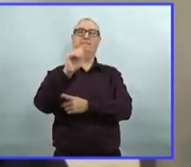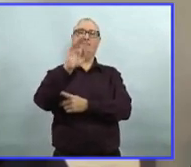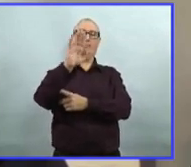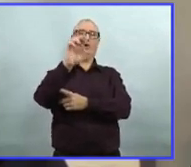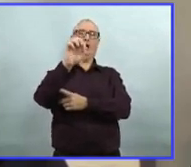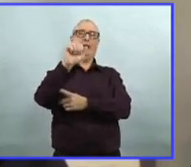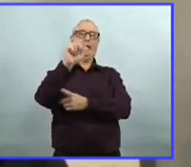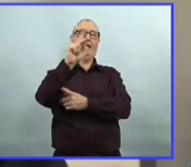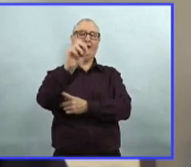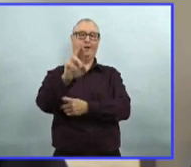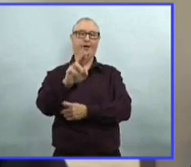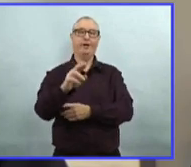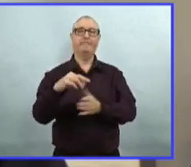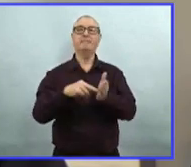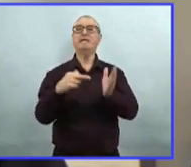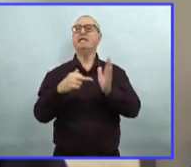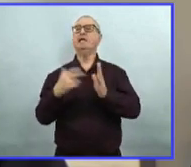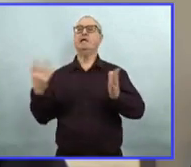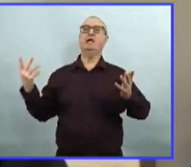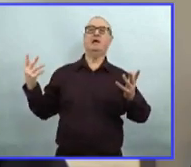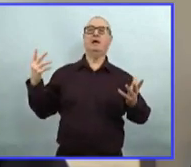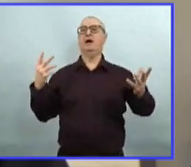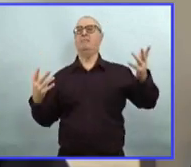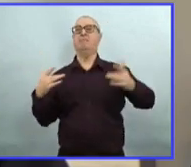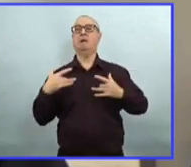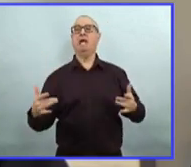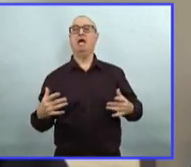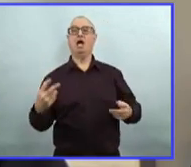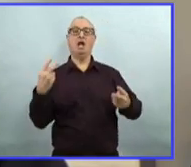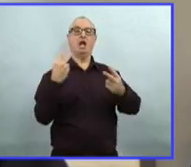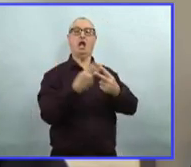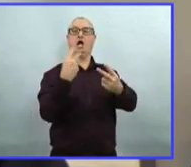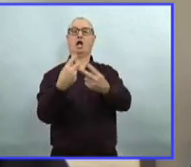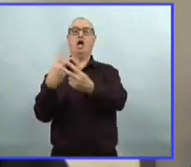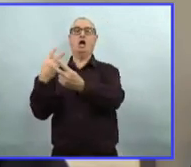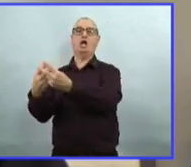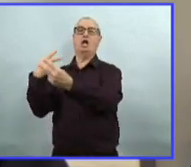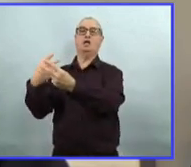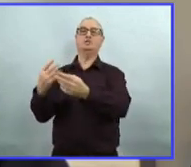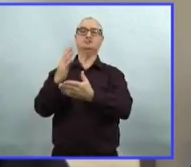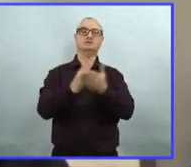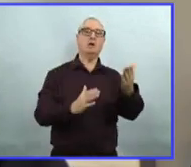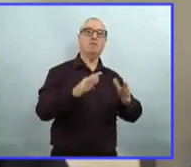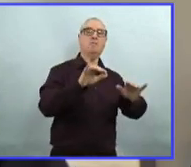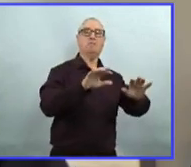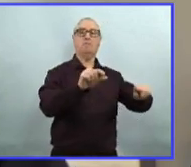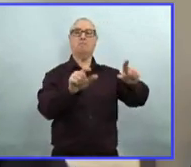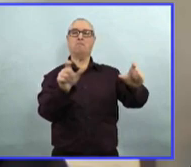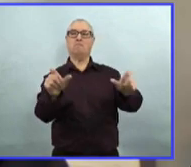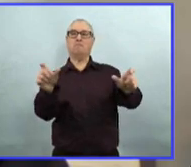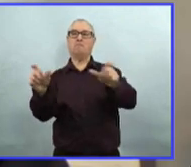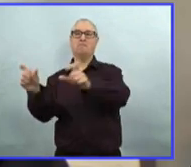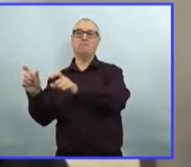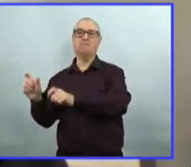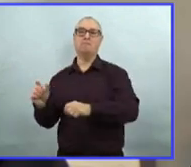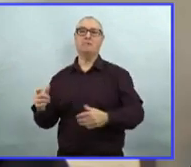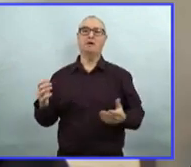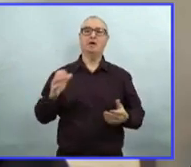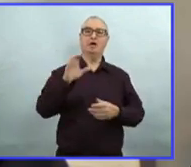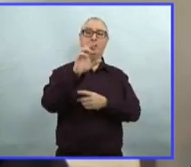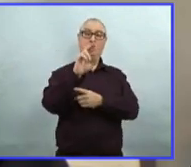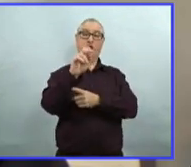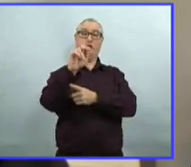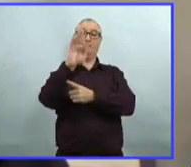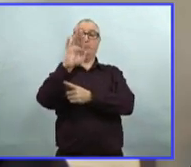lock things down or circuit breaker, that 2 weeks from now or 3 weeks from now, we're still dealing with